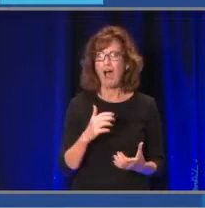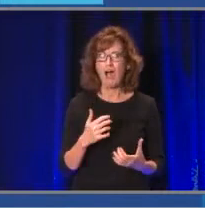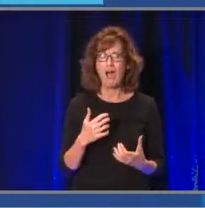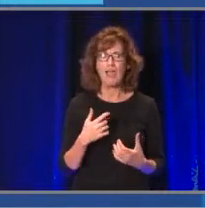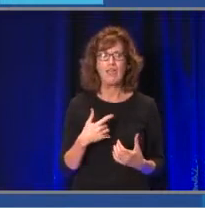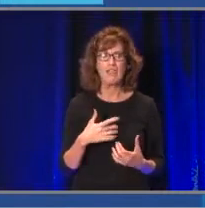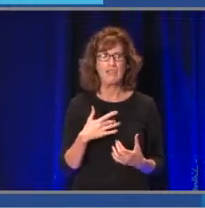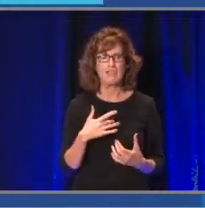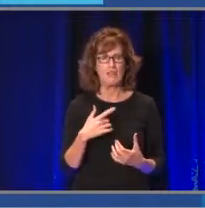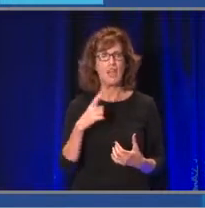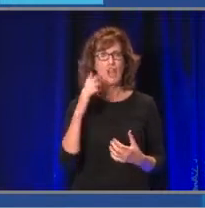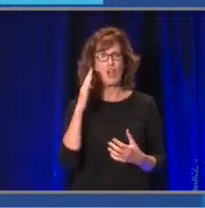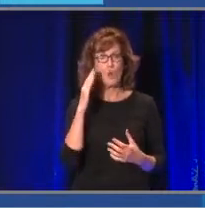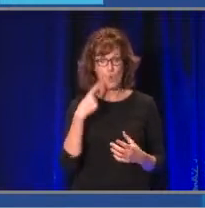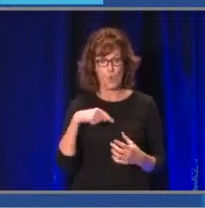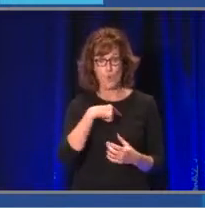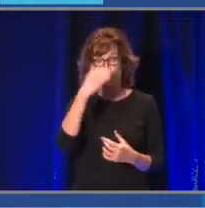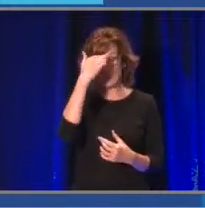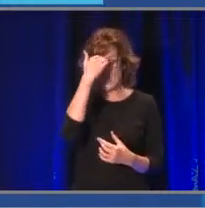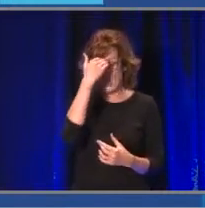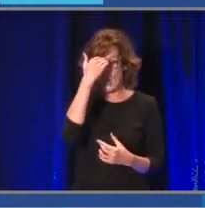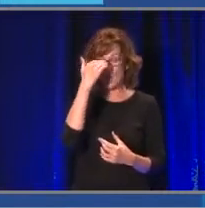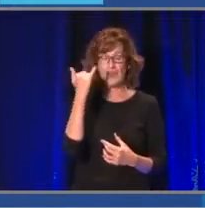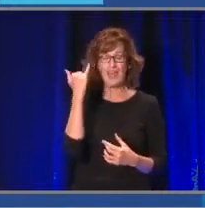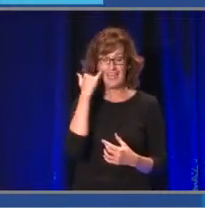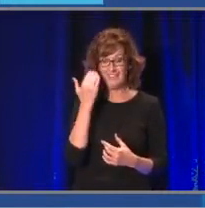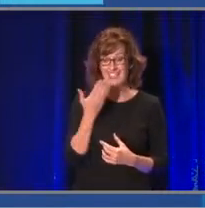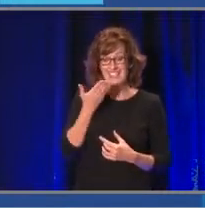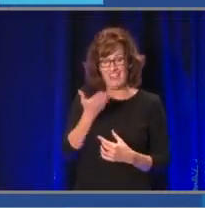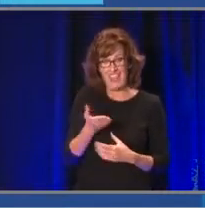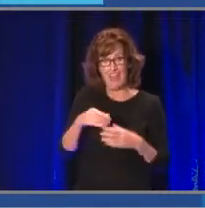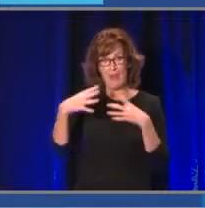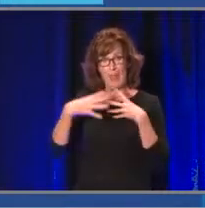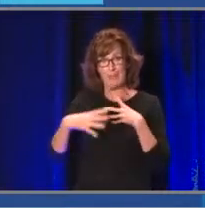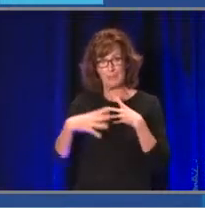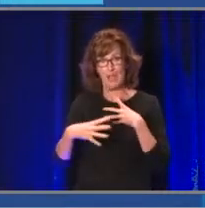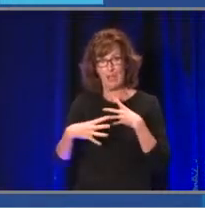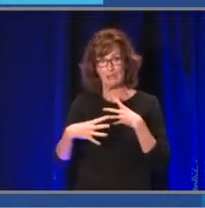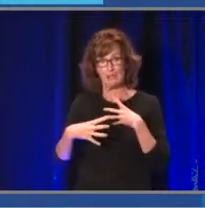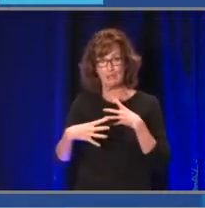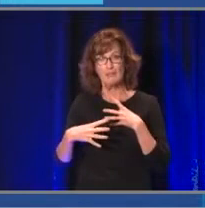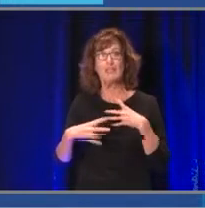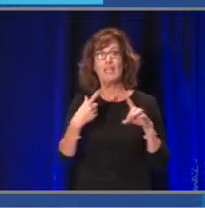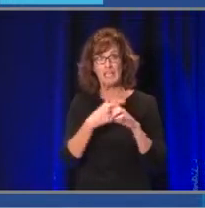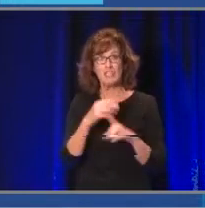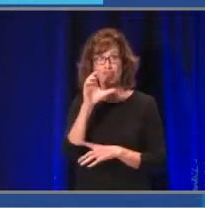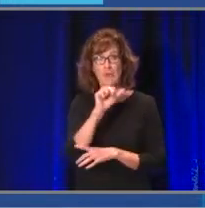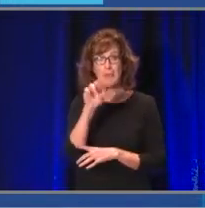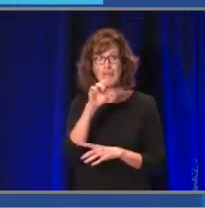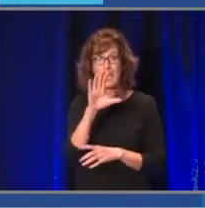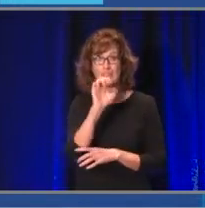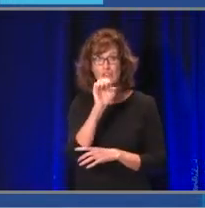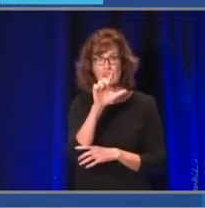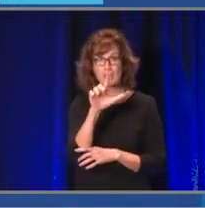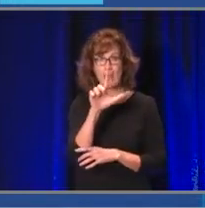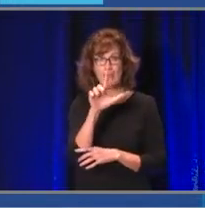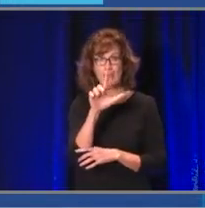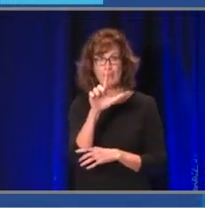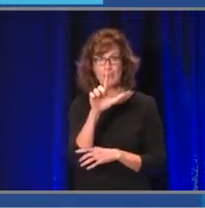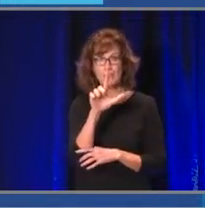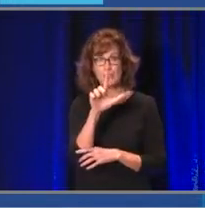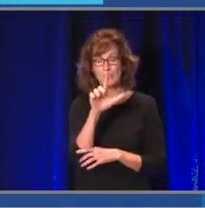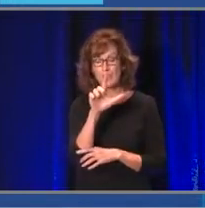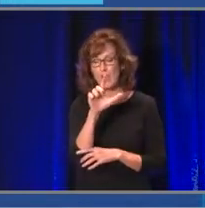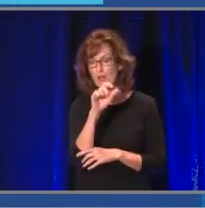to the cancer cell, and the cancer cell is obviously different to the normal cell. So that's really the question. Can